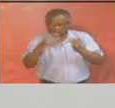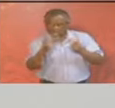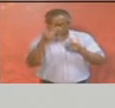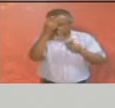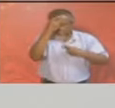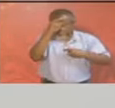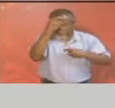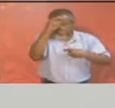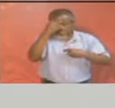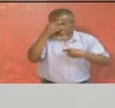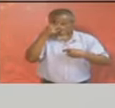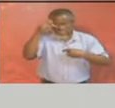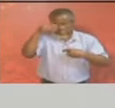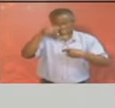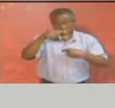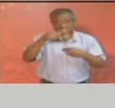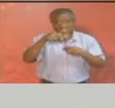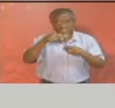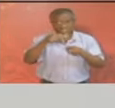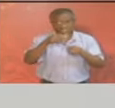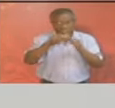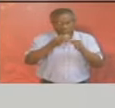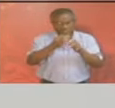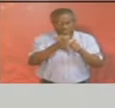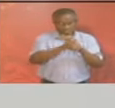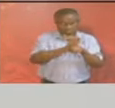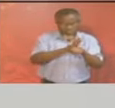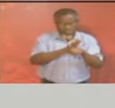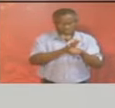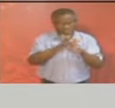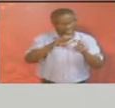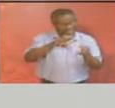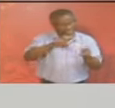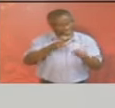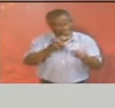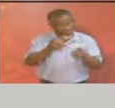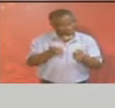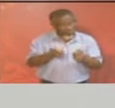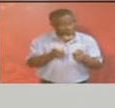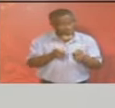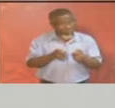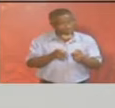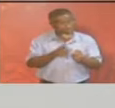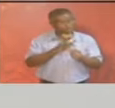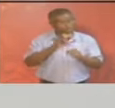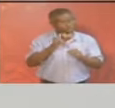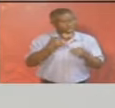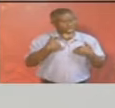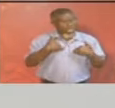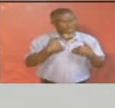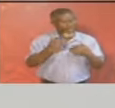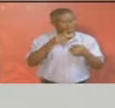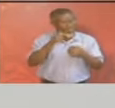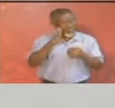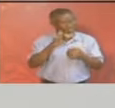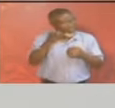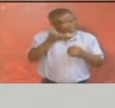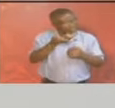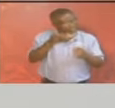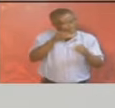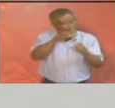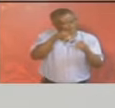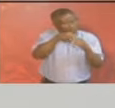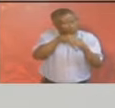may expect, because if you've been diagnosed with TB, you're also usually on treatment. And the individuals who have TB